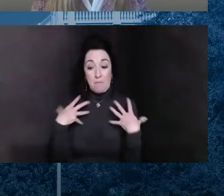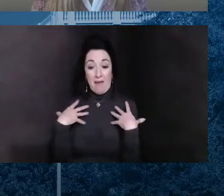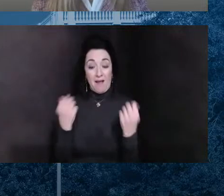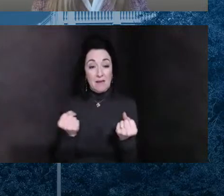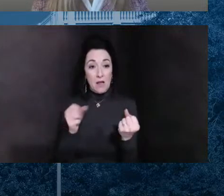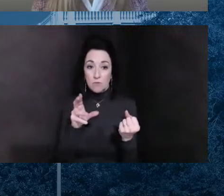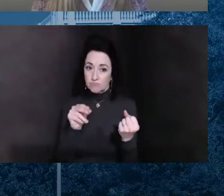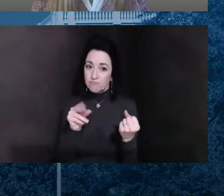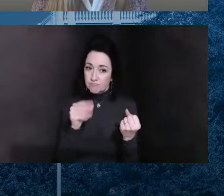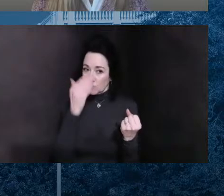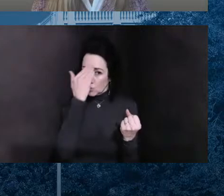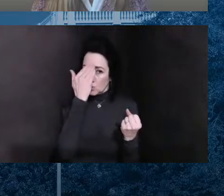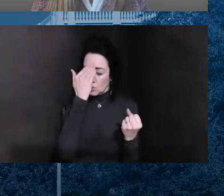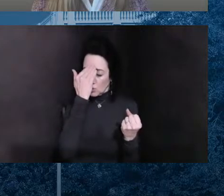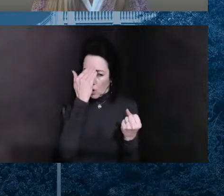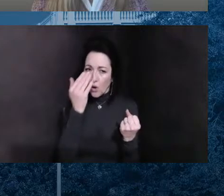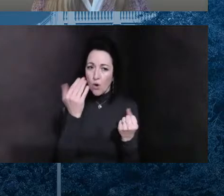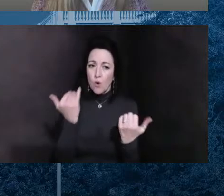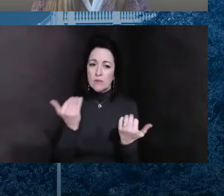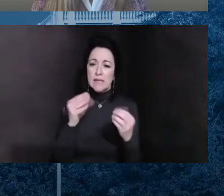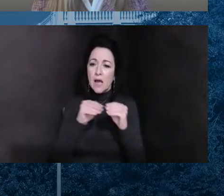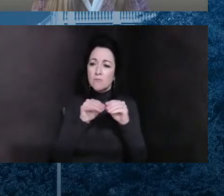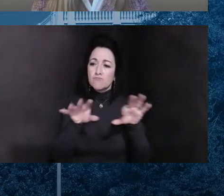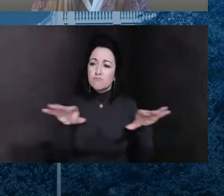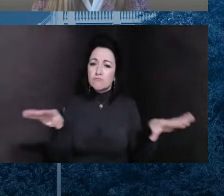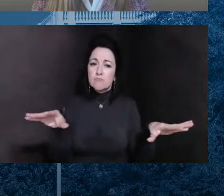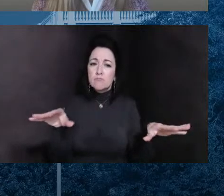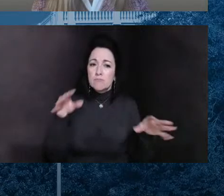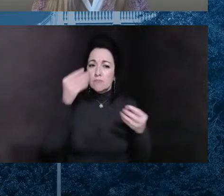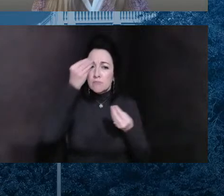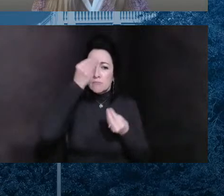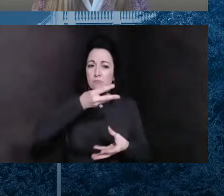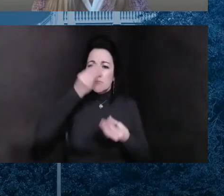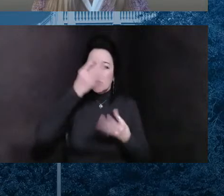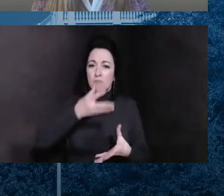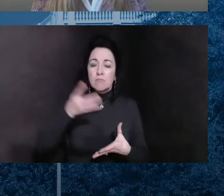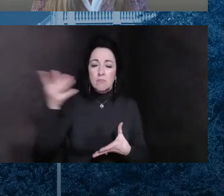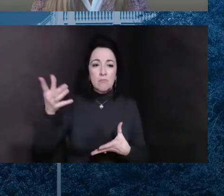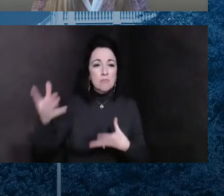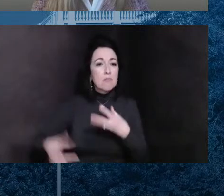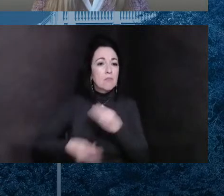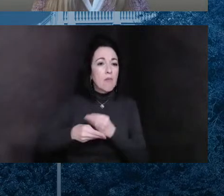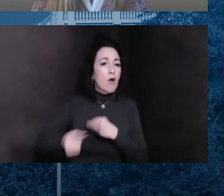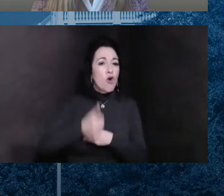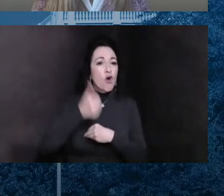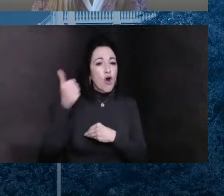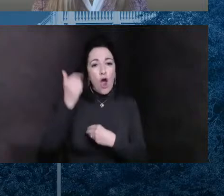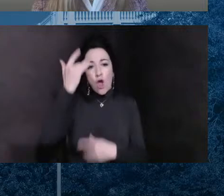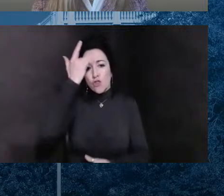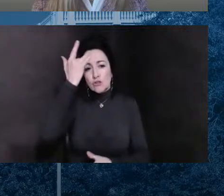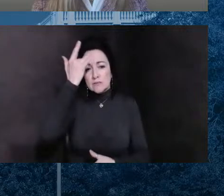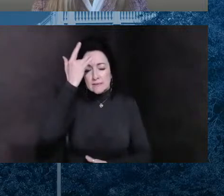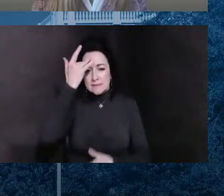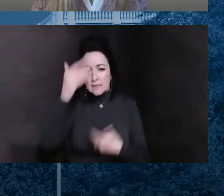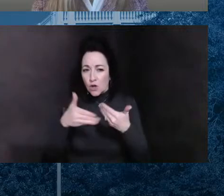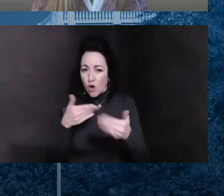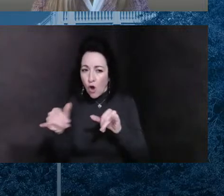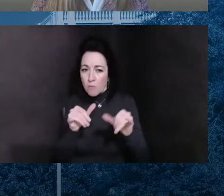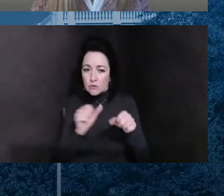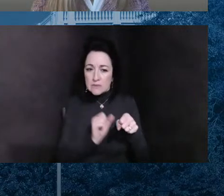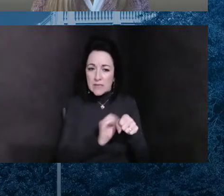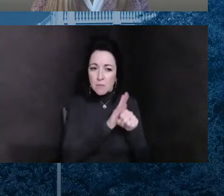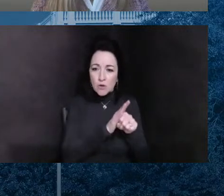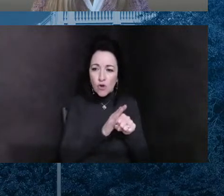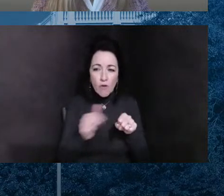can look at and see a brightening light at the end of the tunnel. It's going to get brighter and brighter with every day and every week, with